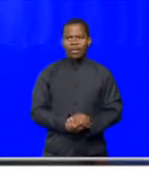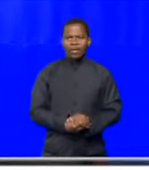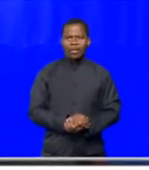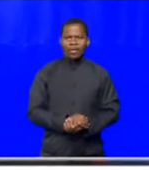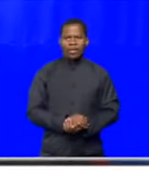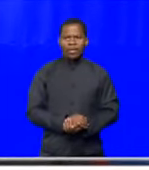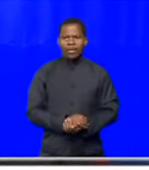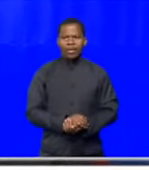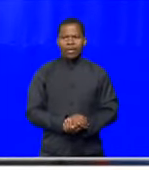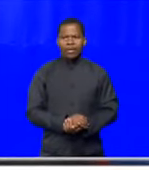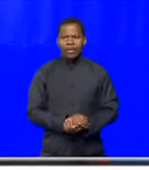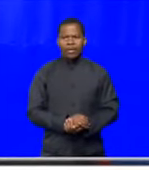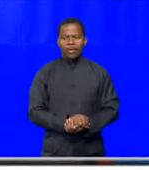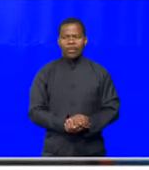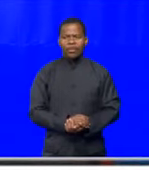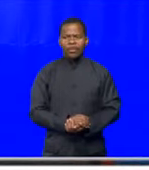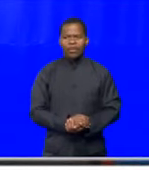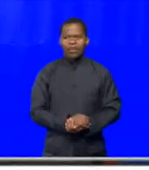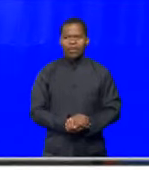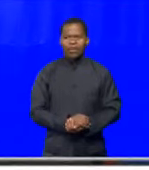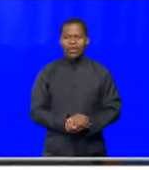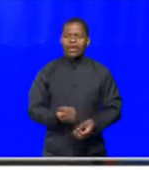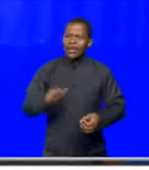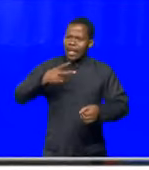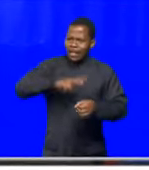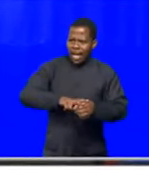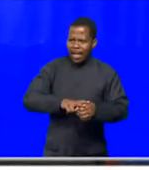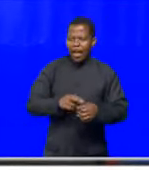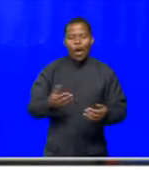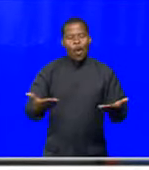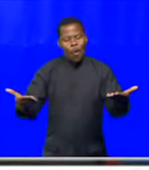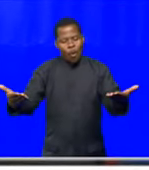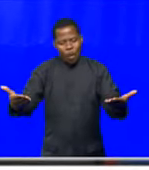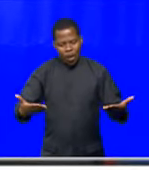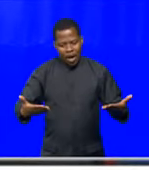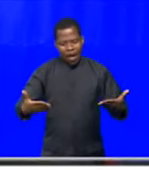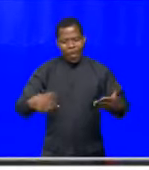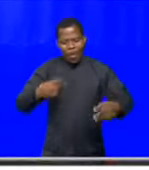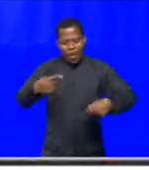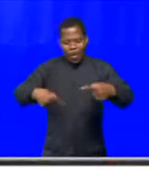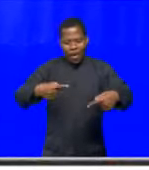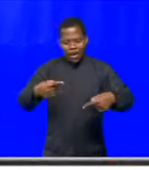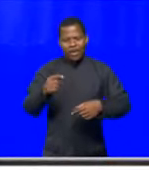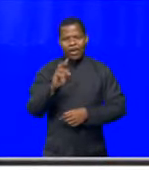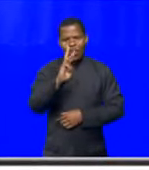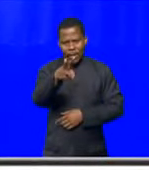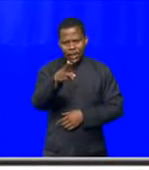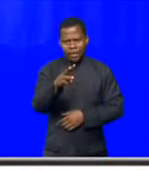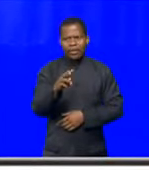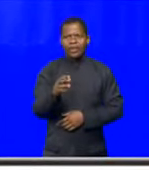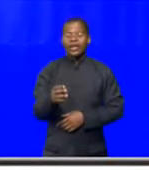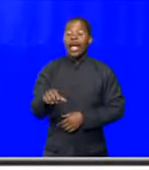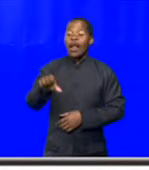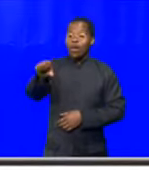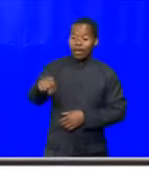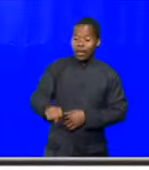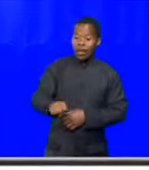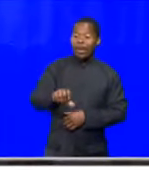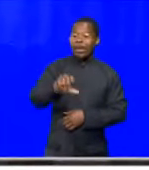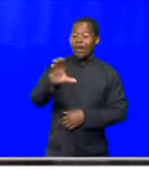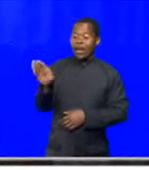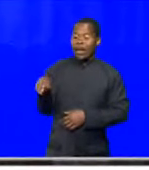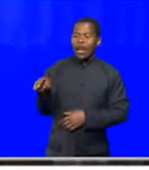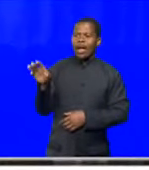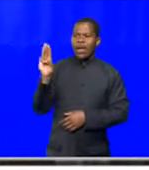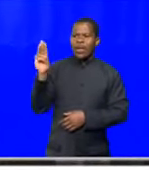deal. And you will always be welcome at any time here. Former President Thabo Mbeki